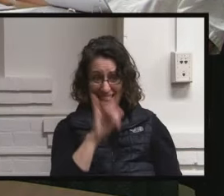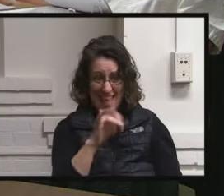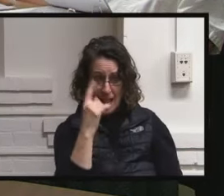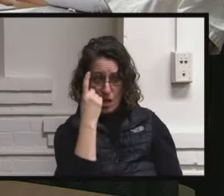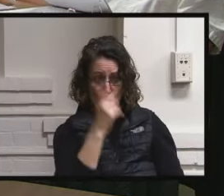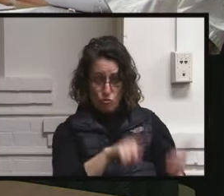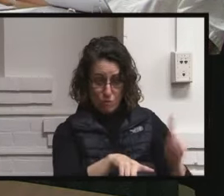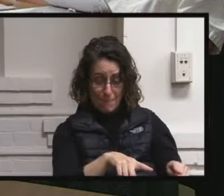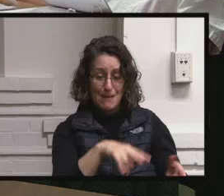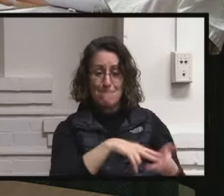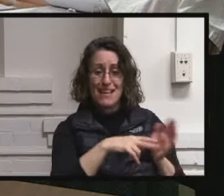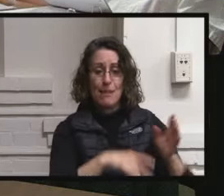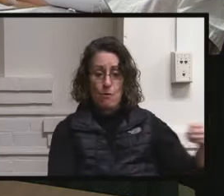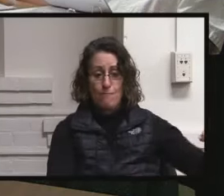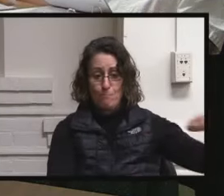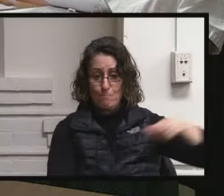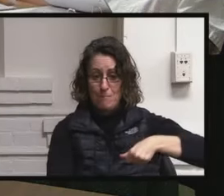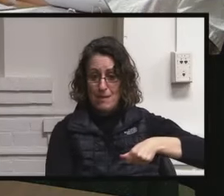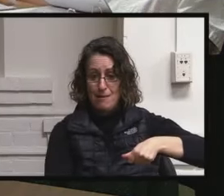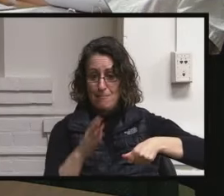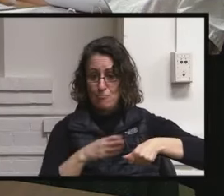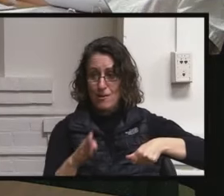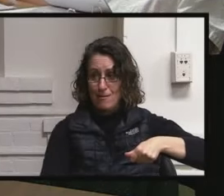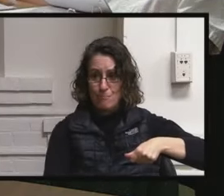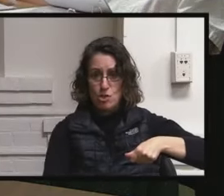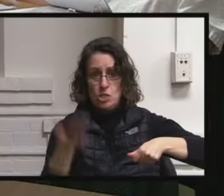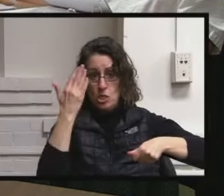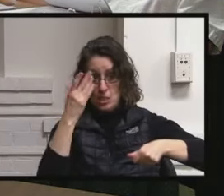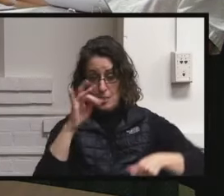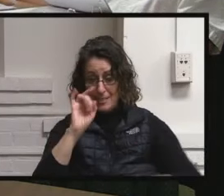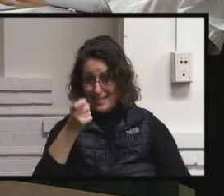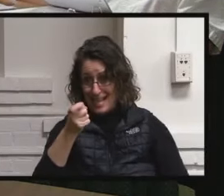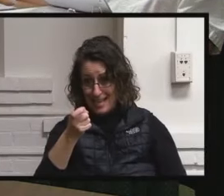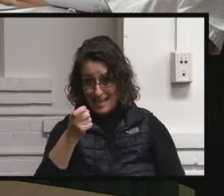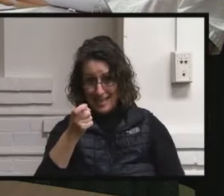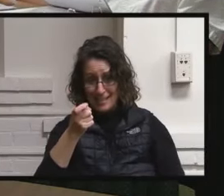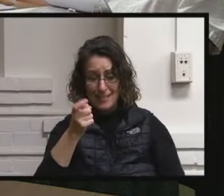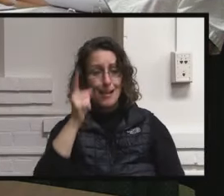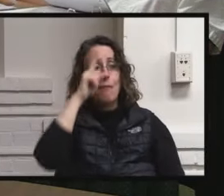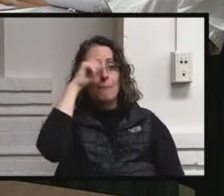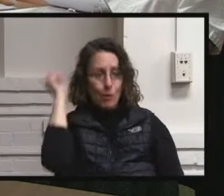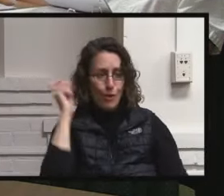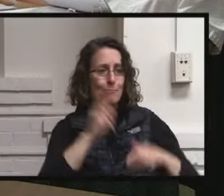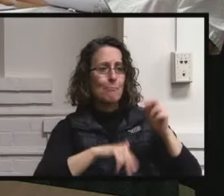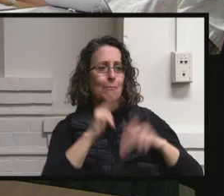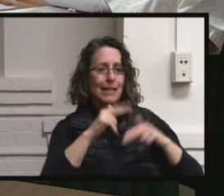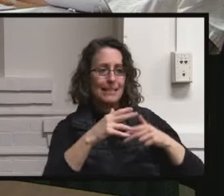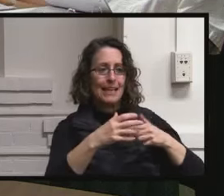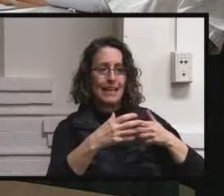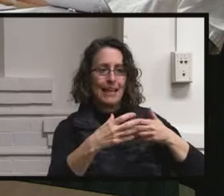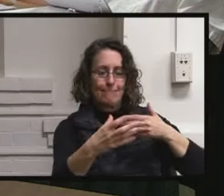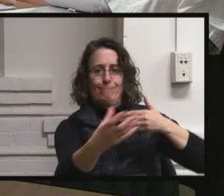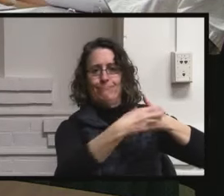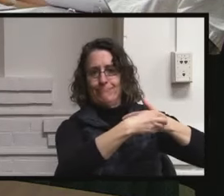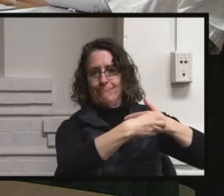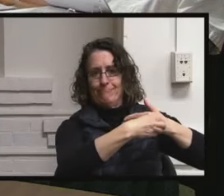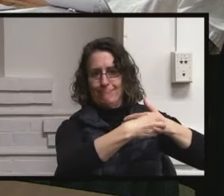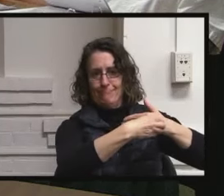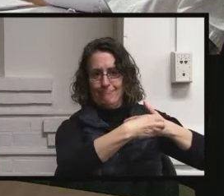estate tax revenue as a result of the expansion of this